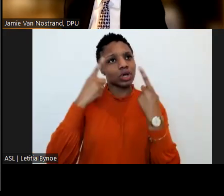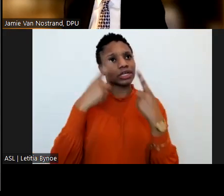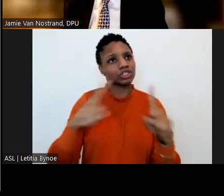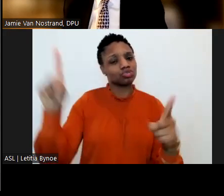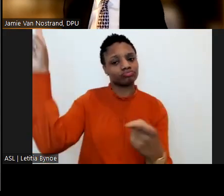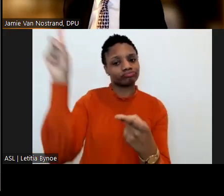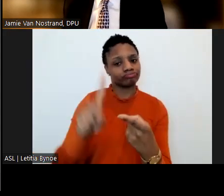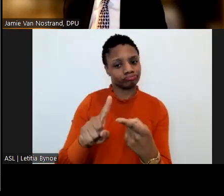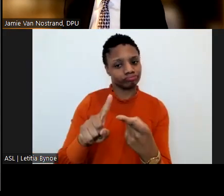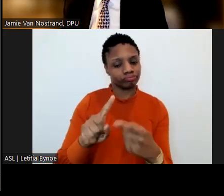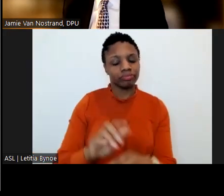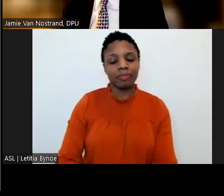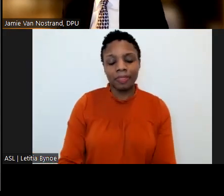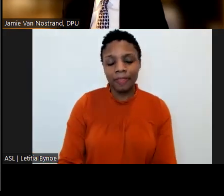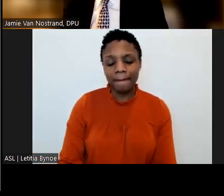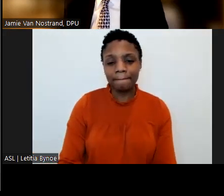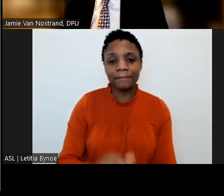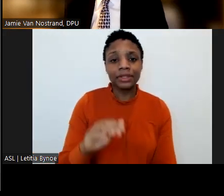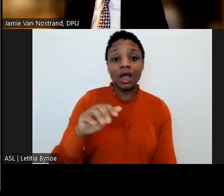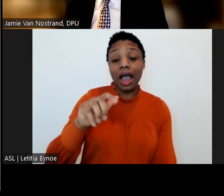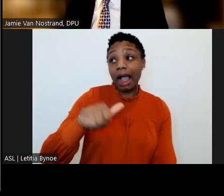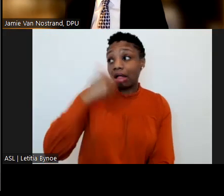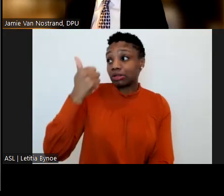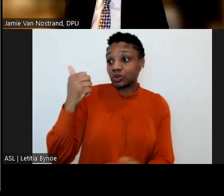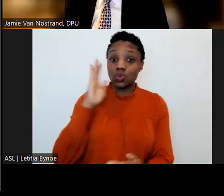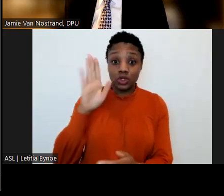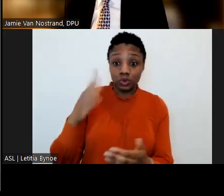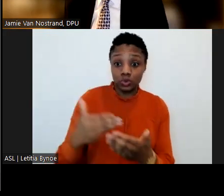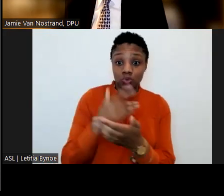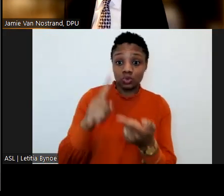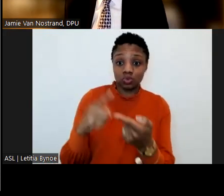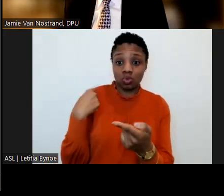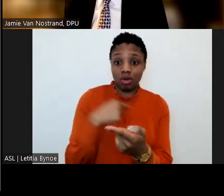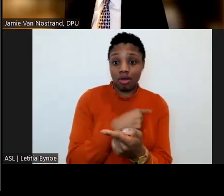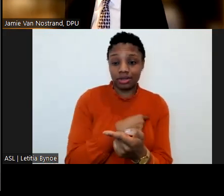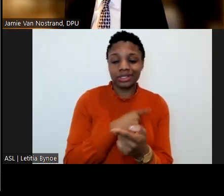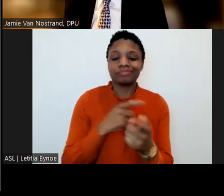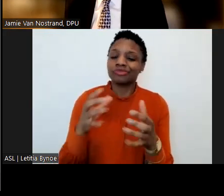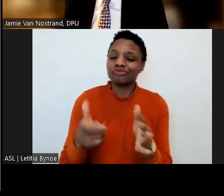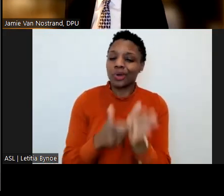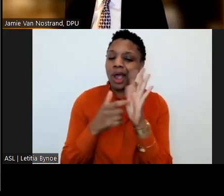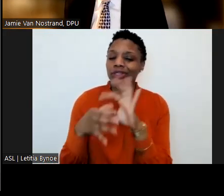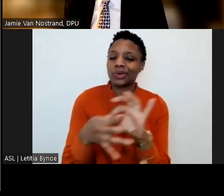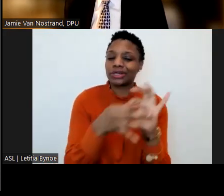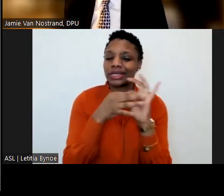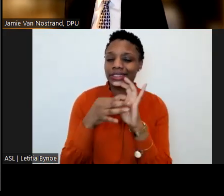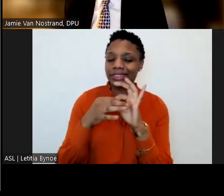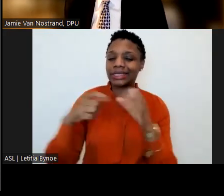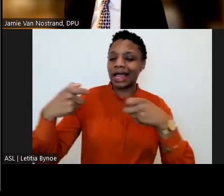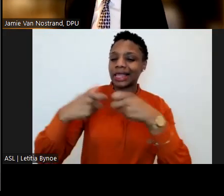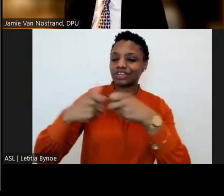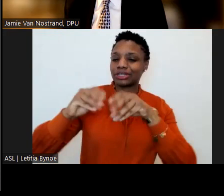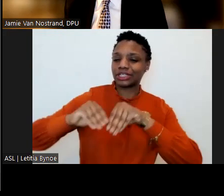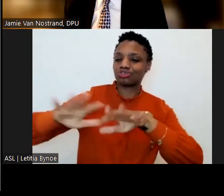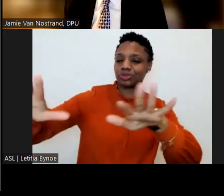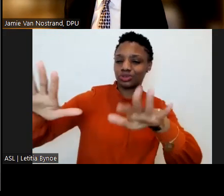reductions. And I think another thing that's going to be relatively new to us is required coordination between the electric distribution companies, the Eversource